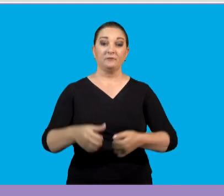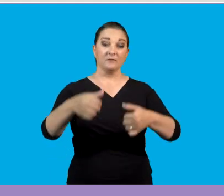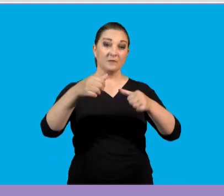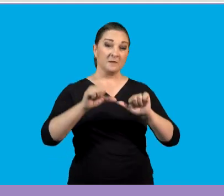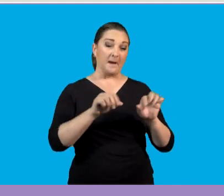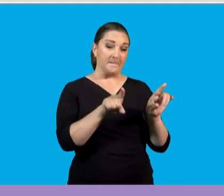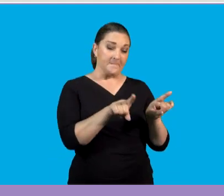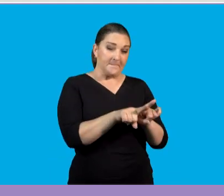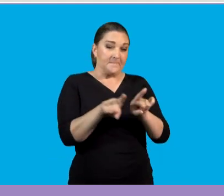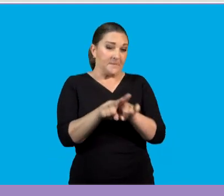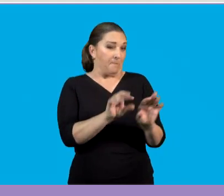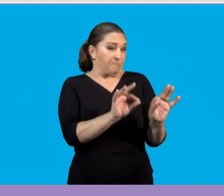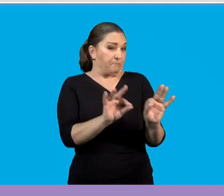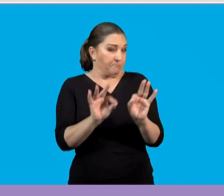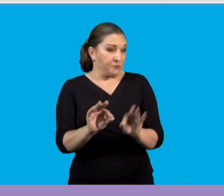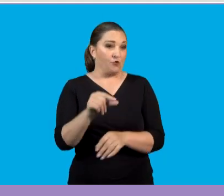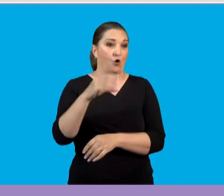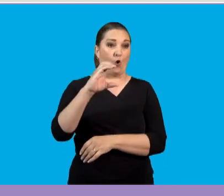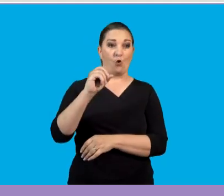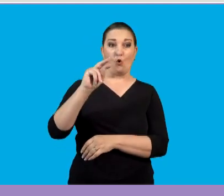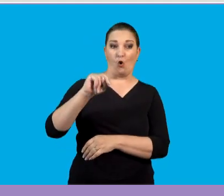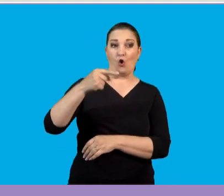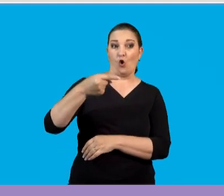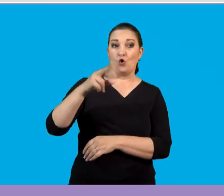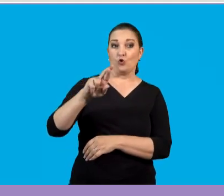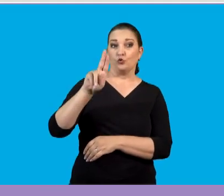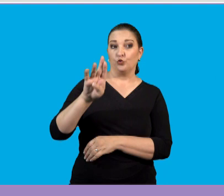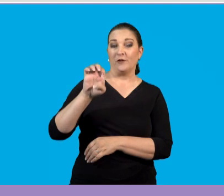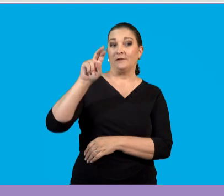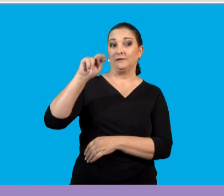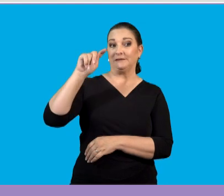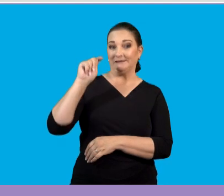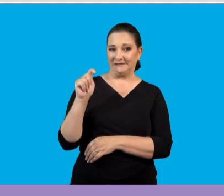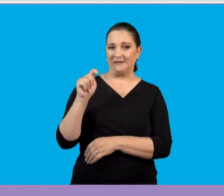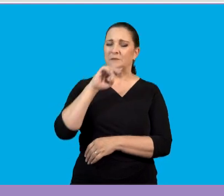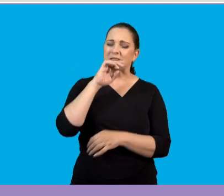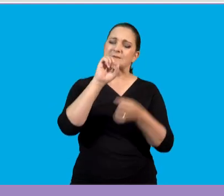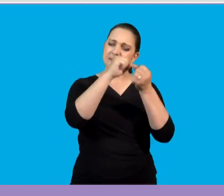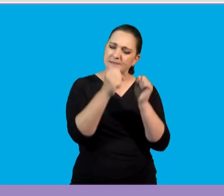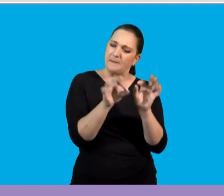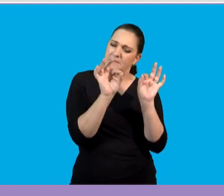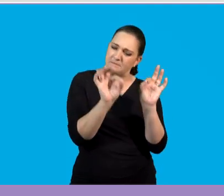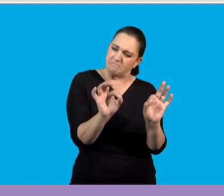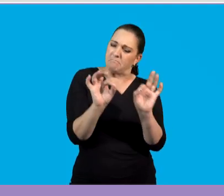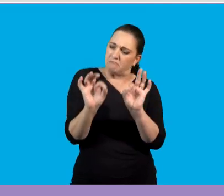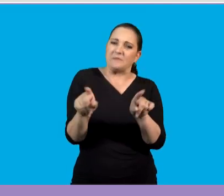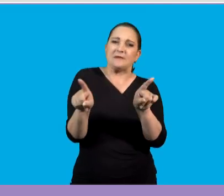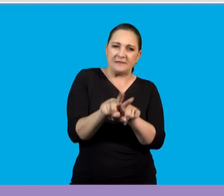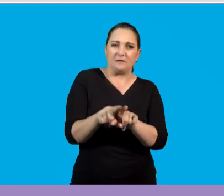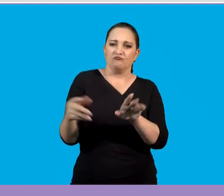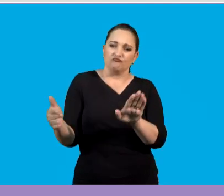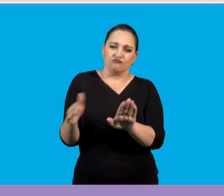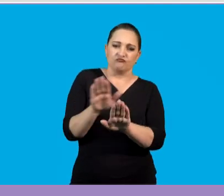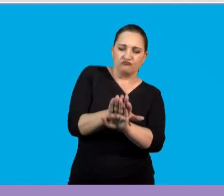have congruent triangles, and those are equal size, same shape. They fit exactly